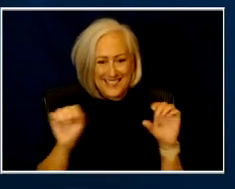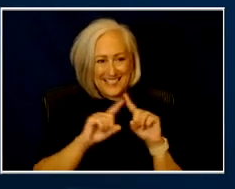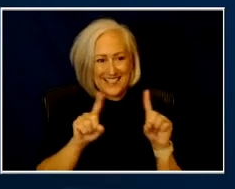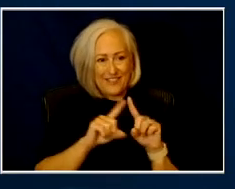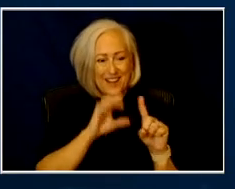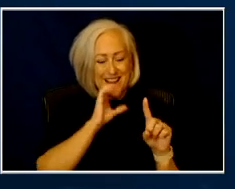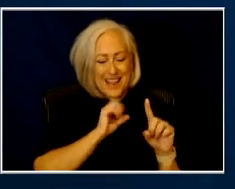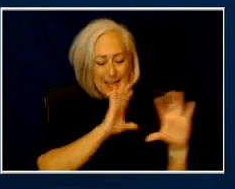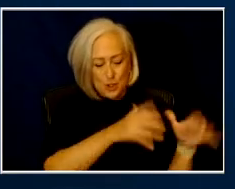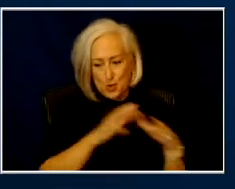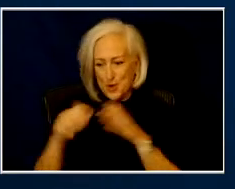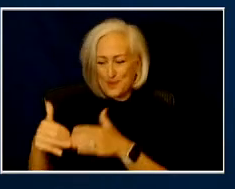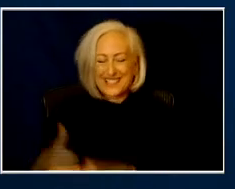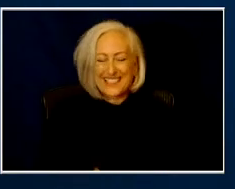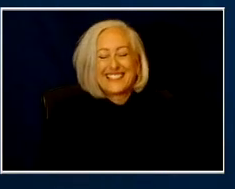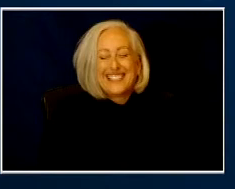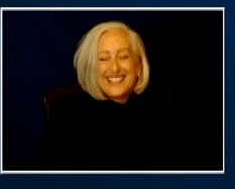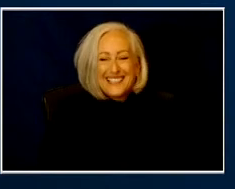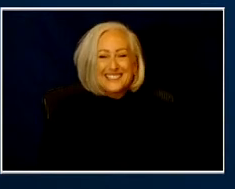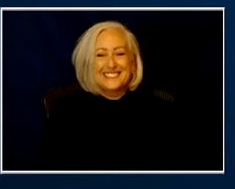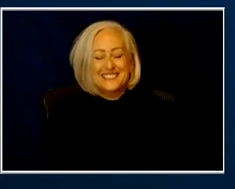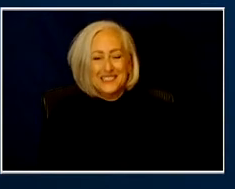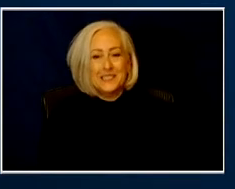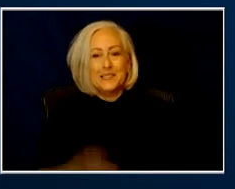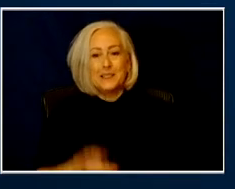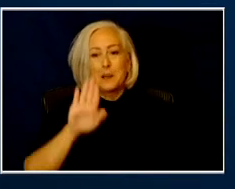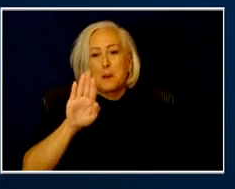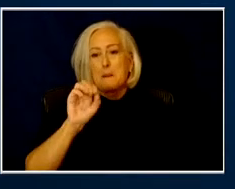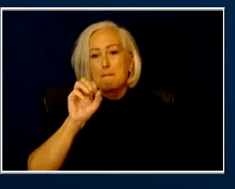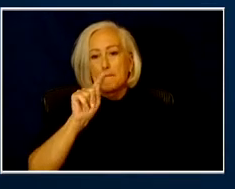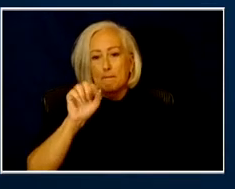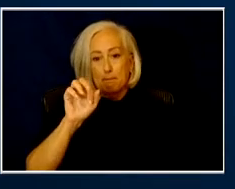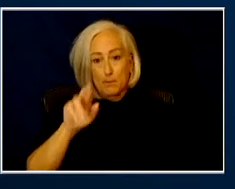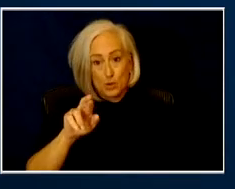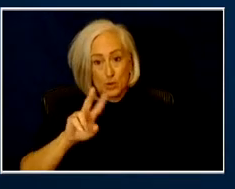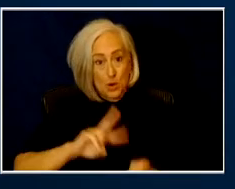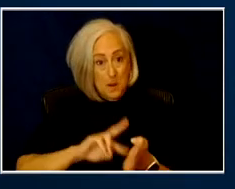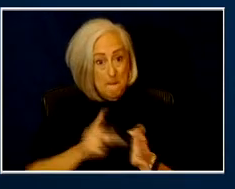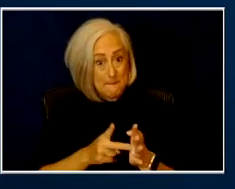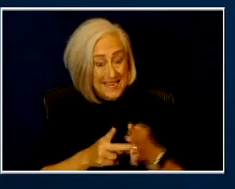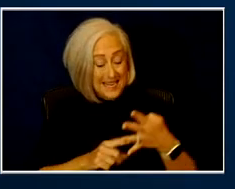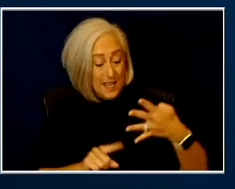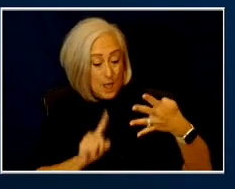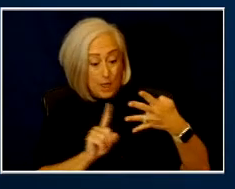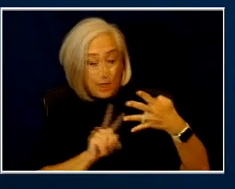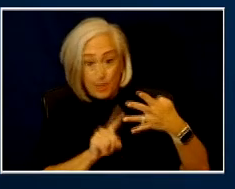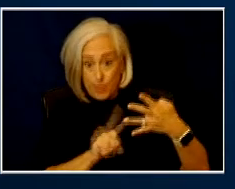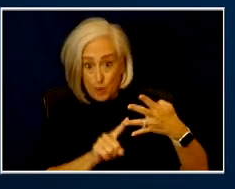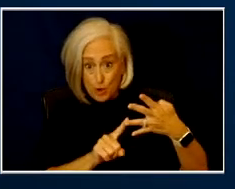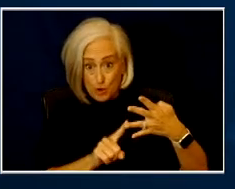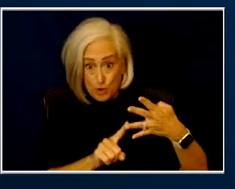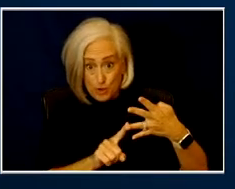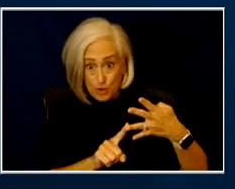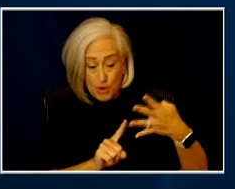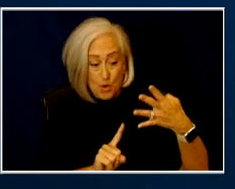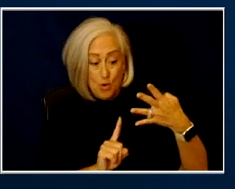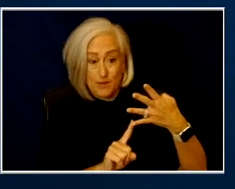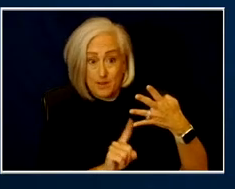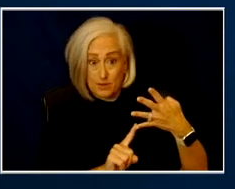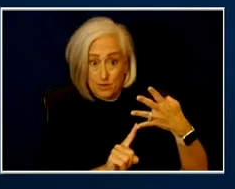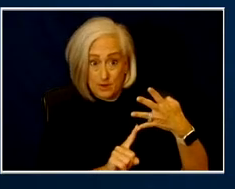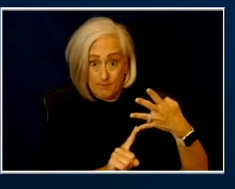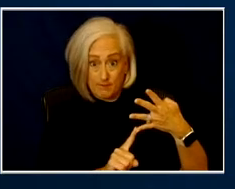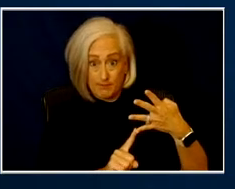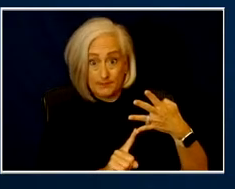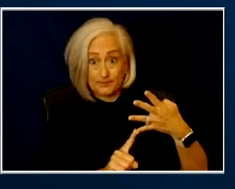well so when we say booster you mean the so not the third not the your first two doses then you get your booster can